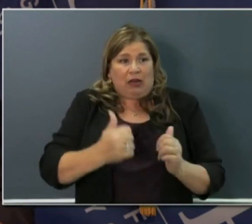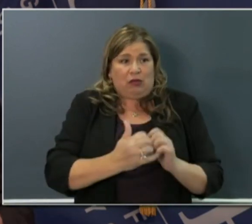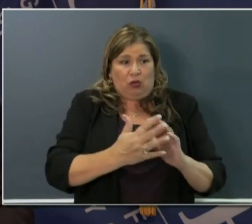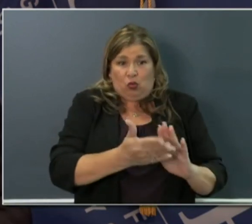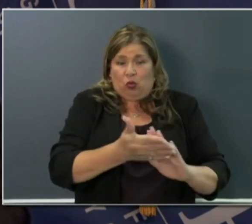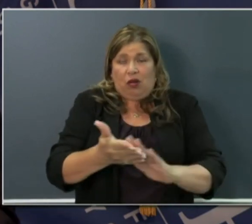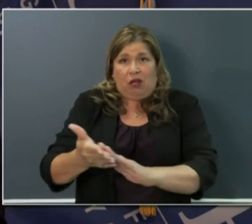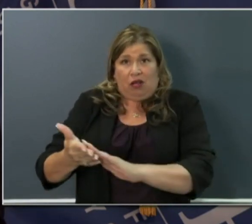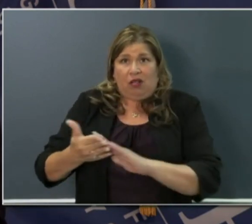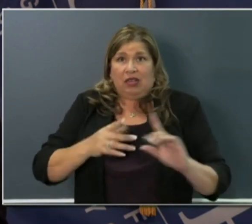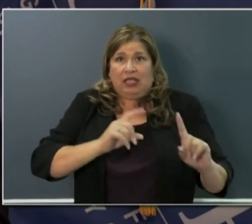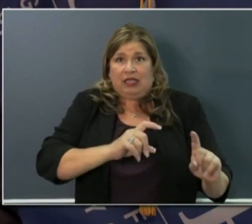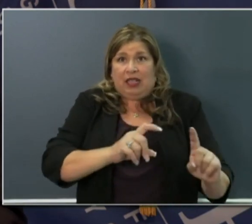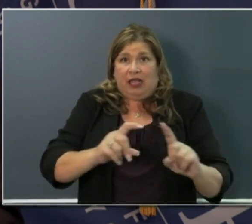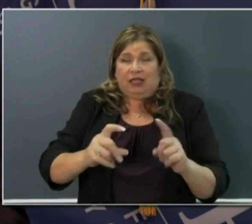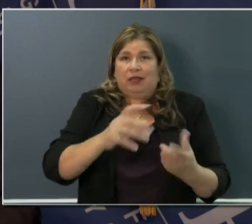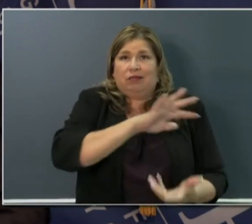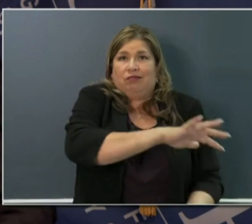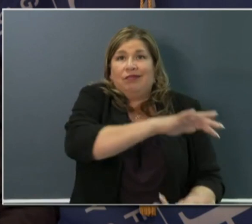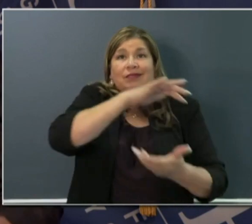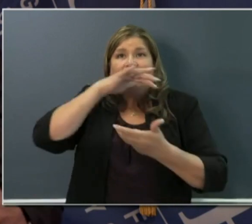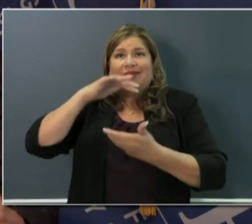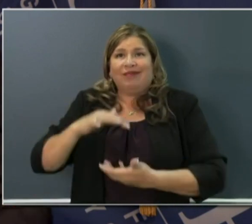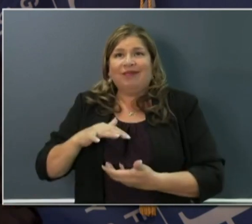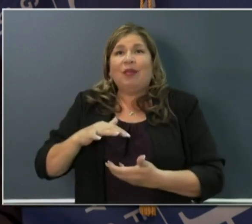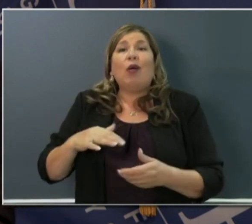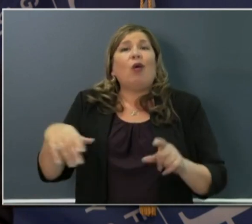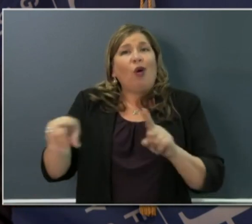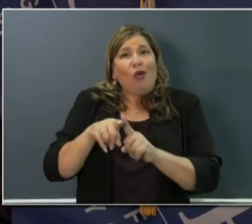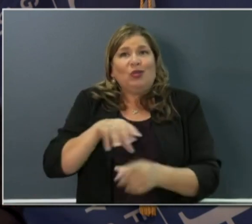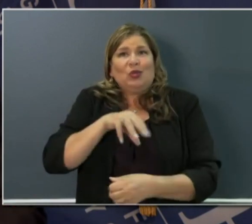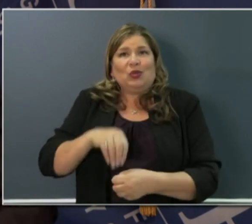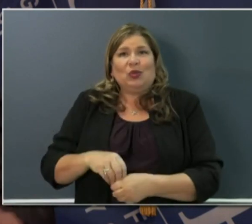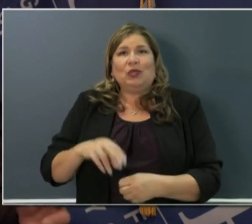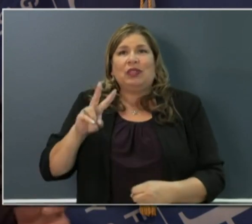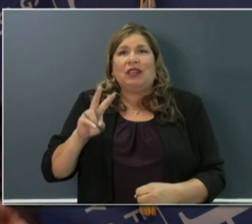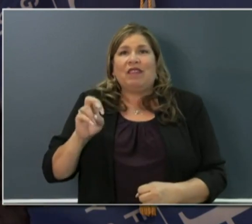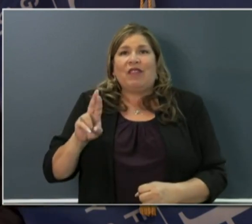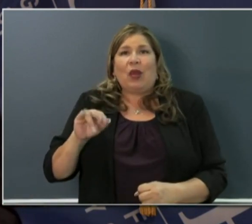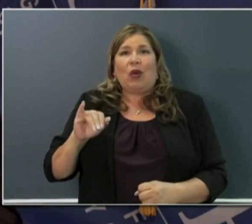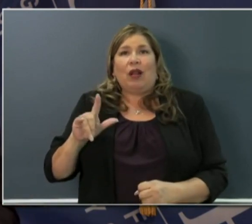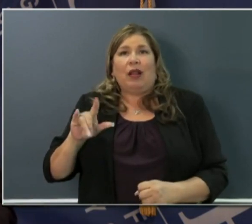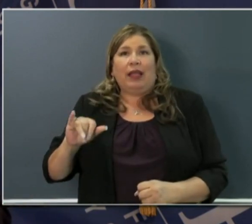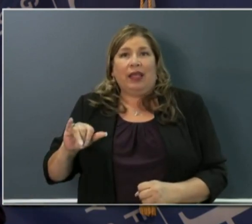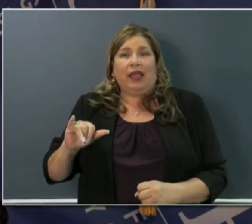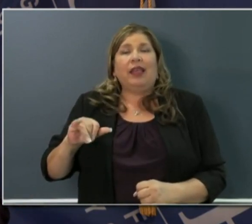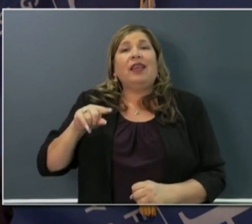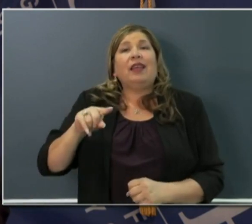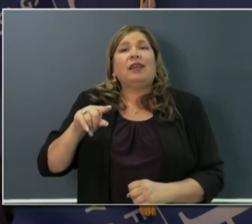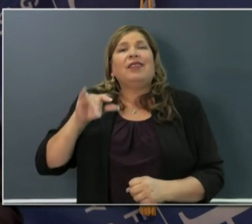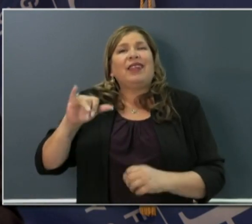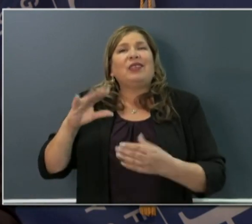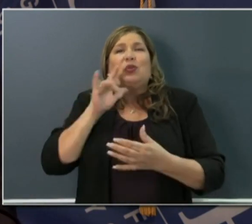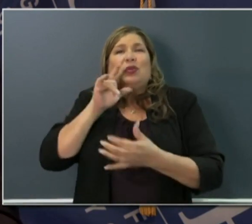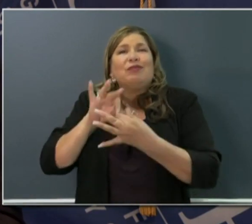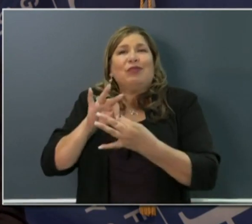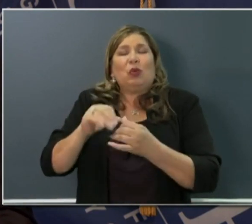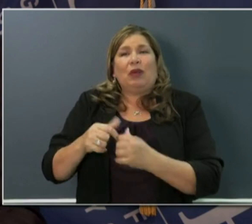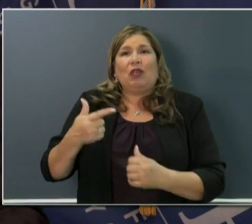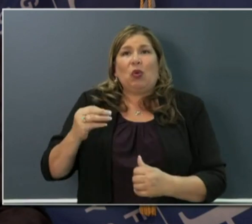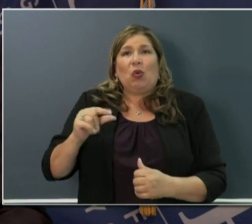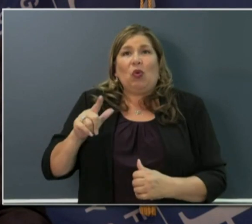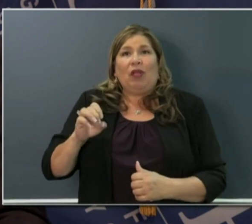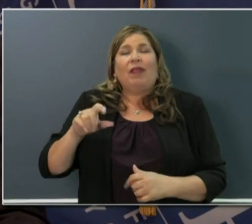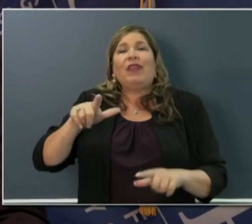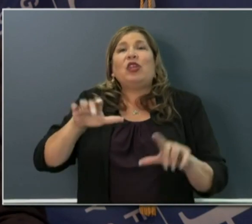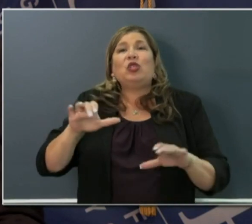is including, by the way, Verily, the Google affiliate that's doing these field tests that now are not just operationalizing